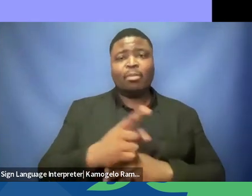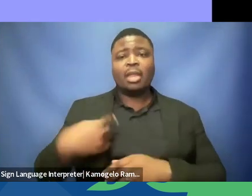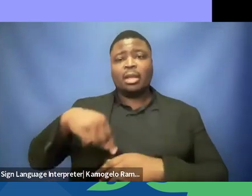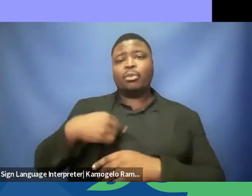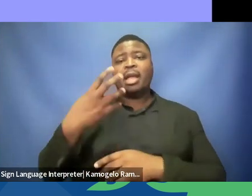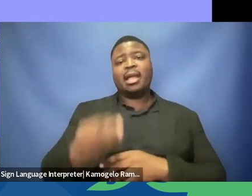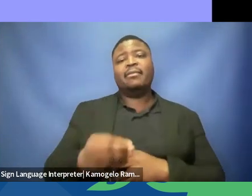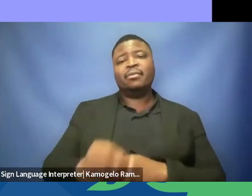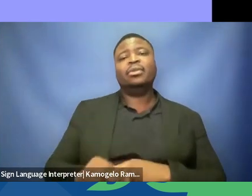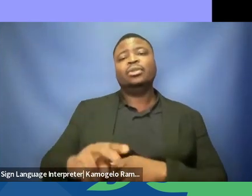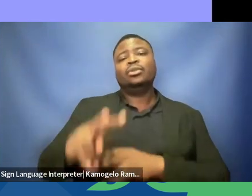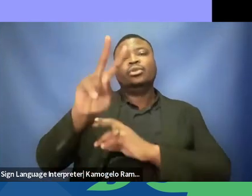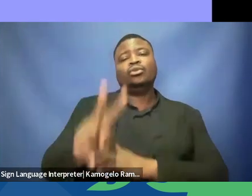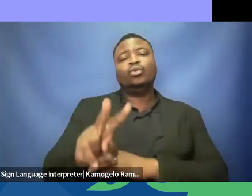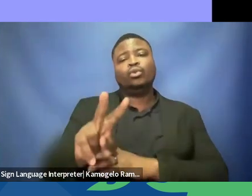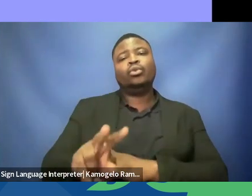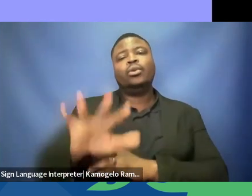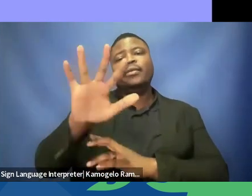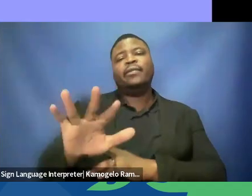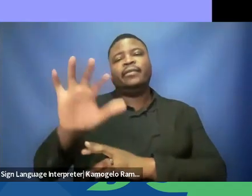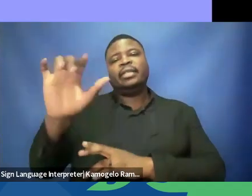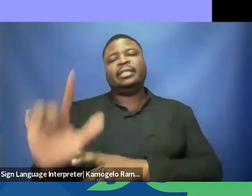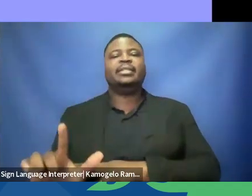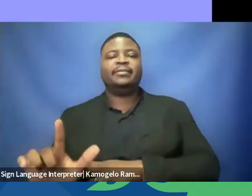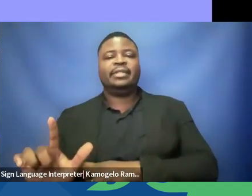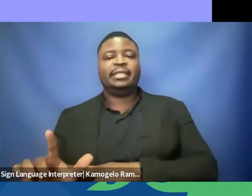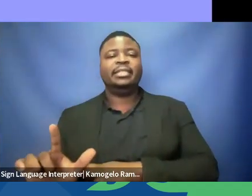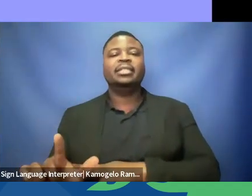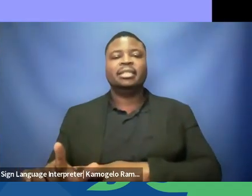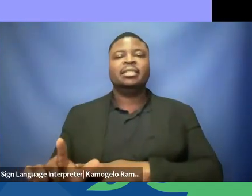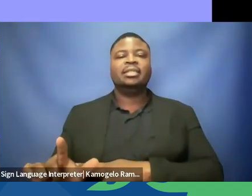267 clients who went through 12 sessions of um,